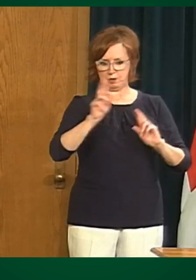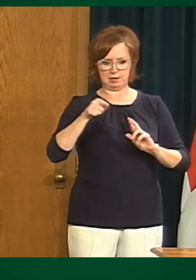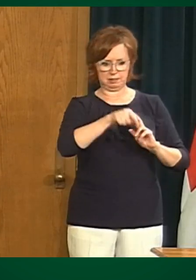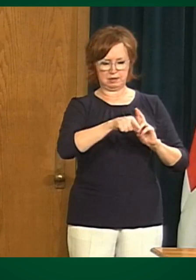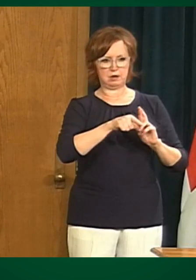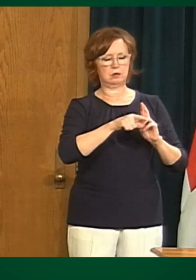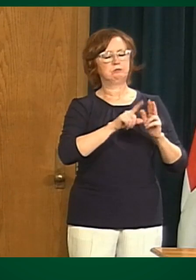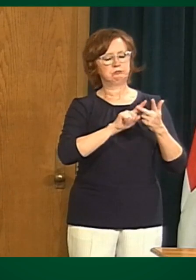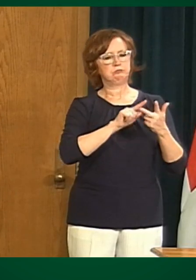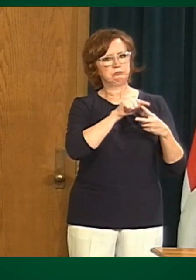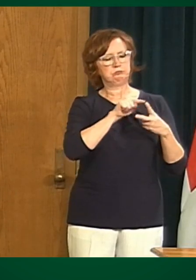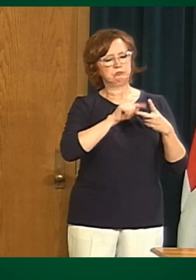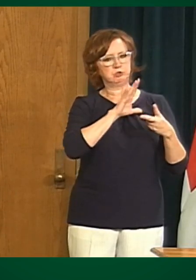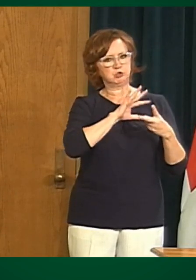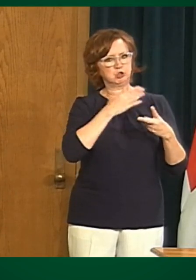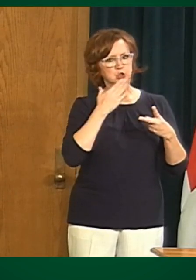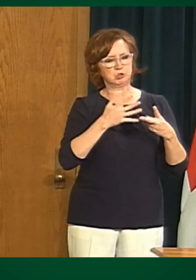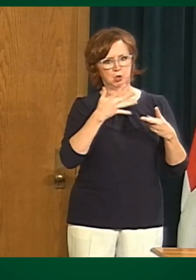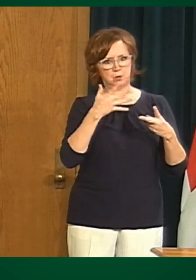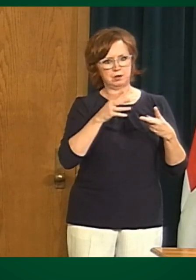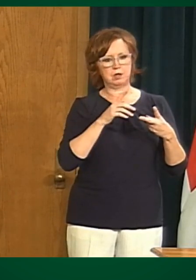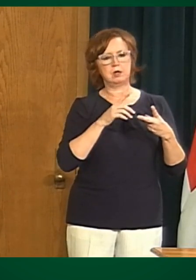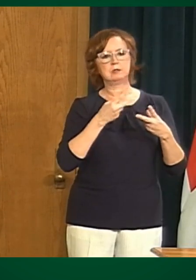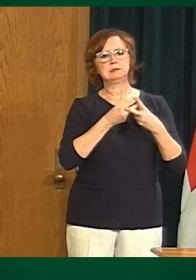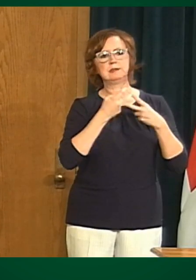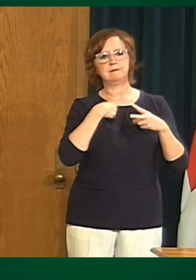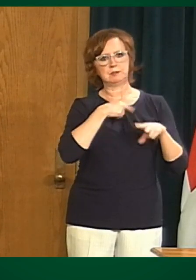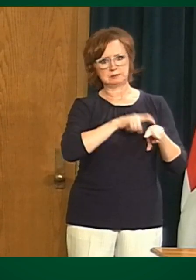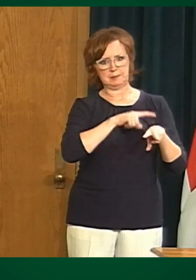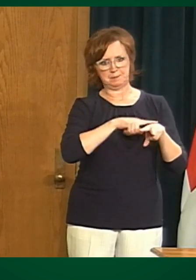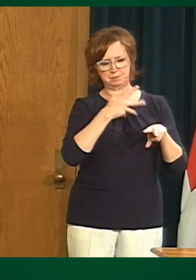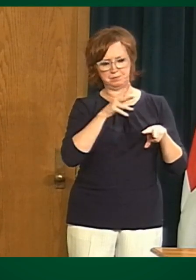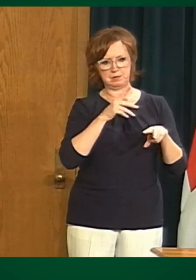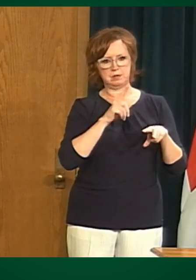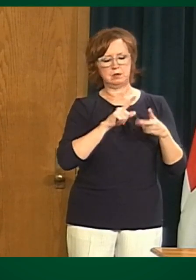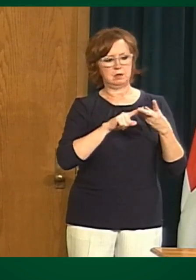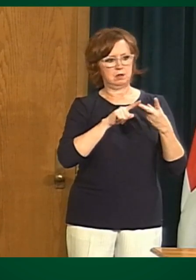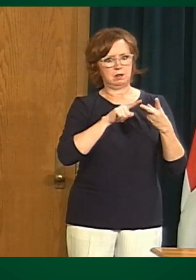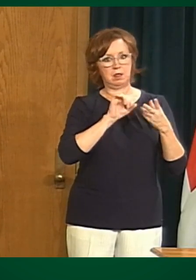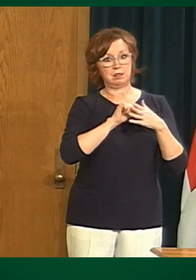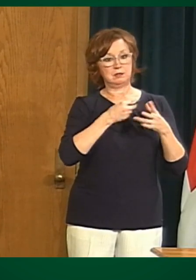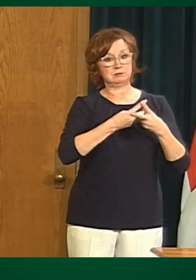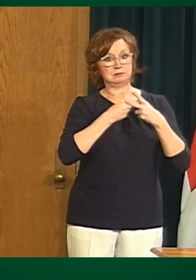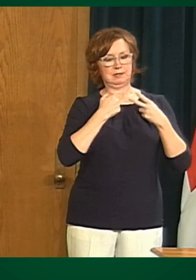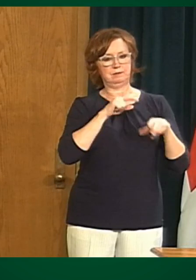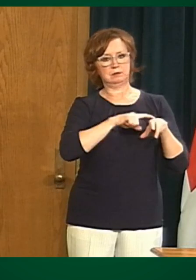the courier time. And to have the rapid testing is